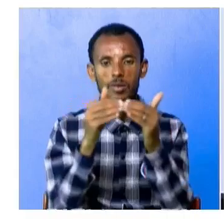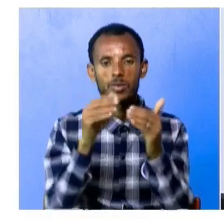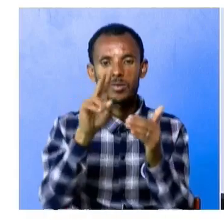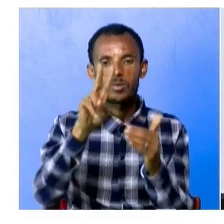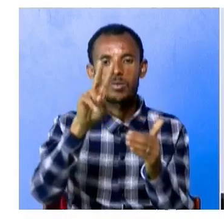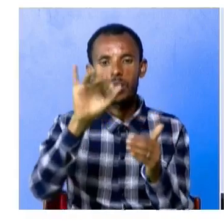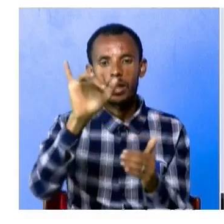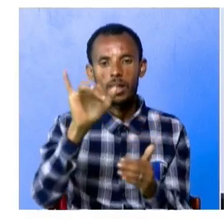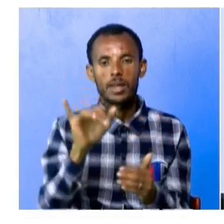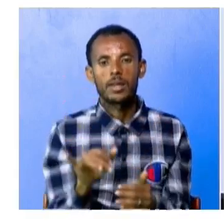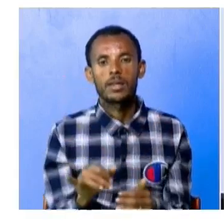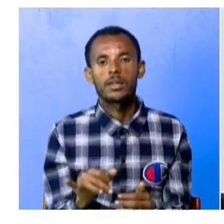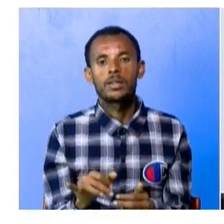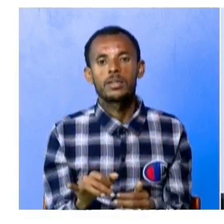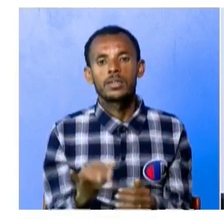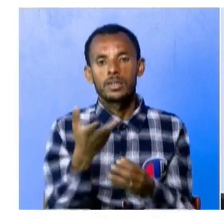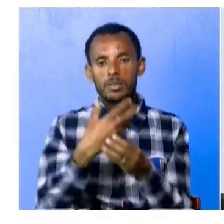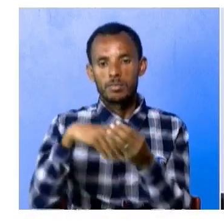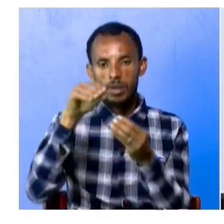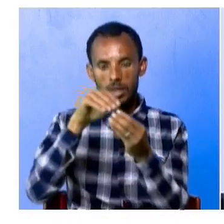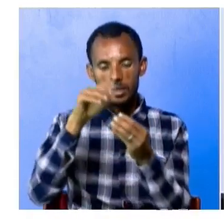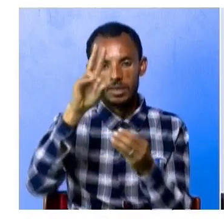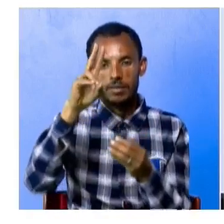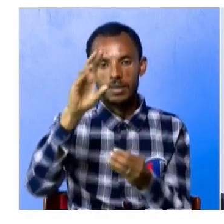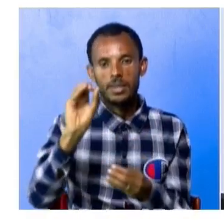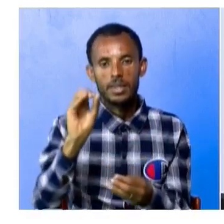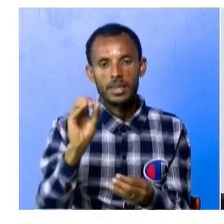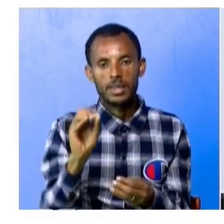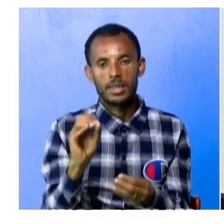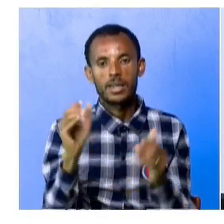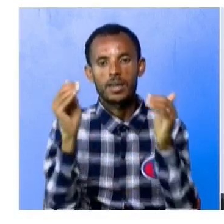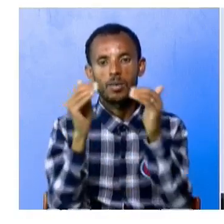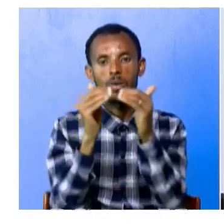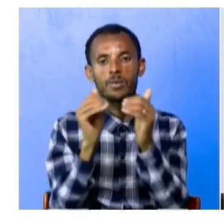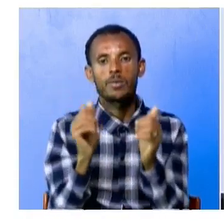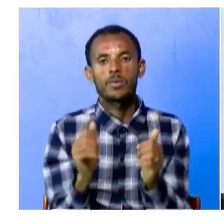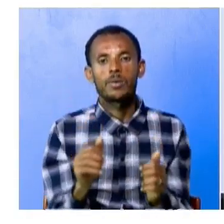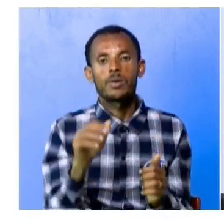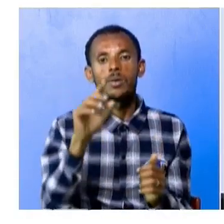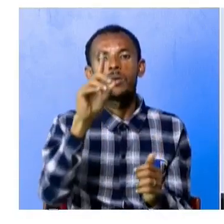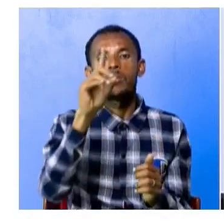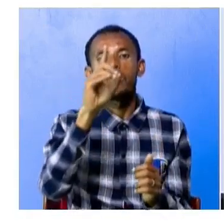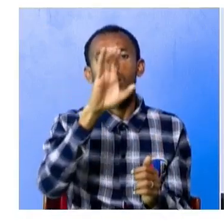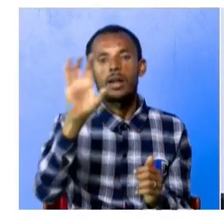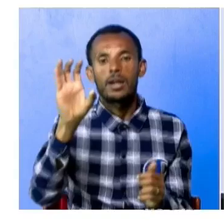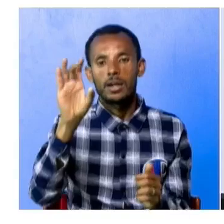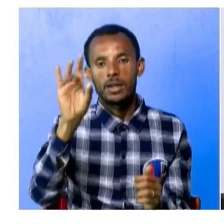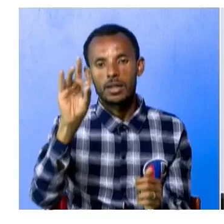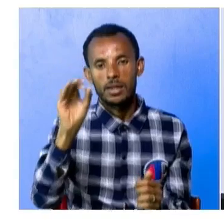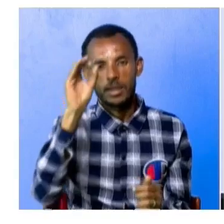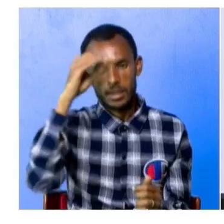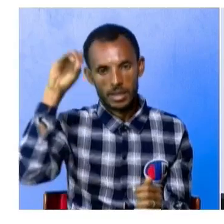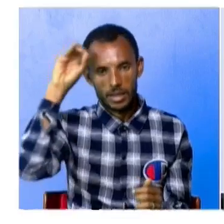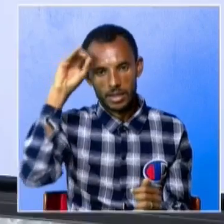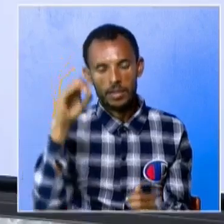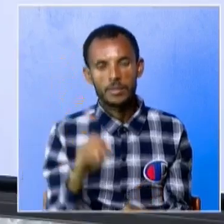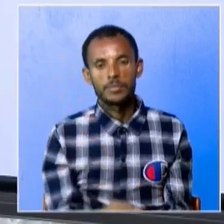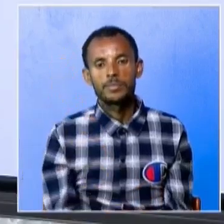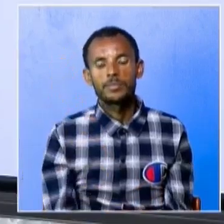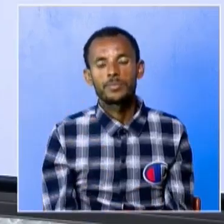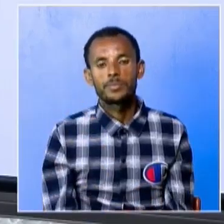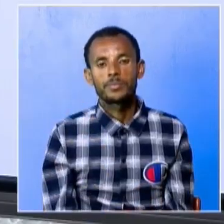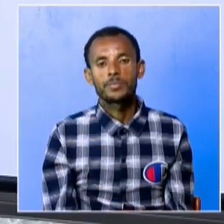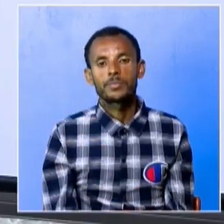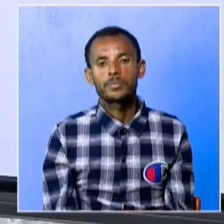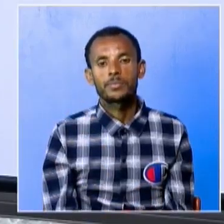2y plus 70 degree is equal to 180 degree, okay?